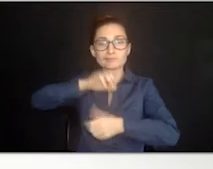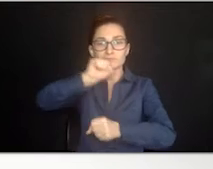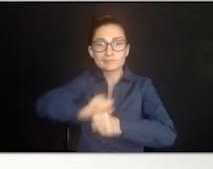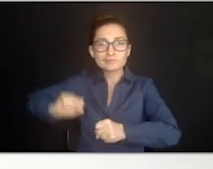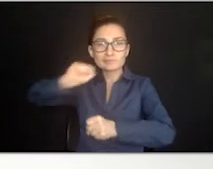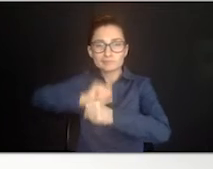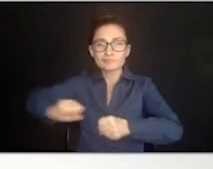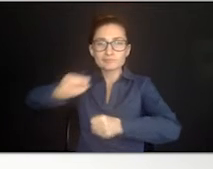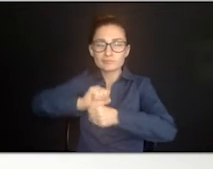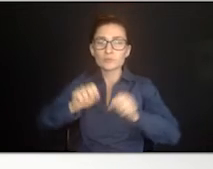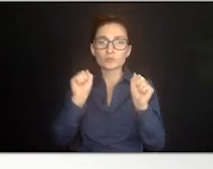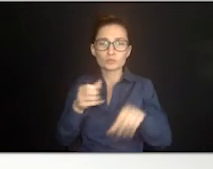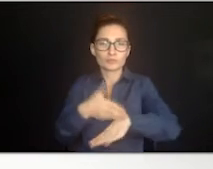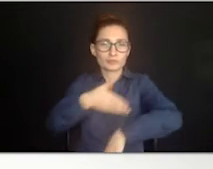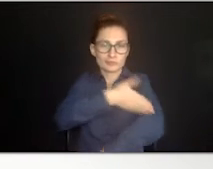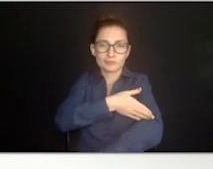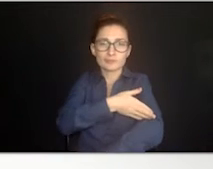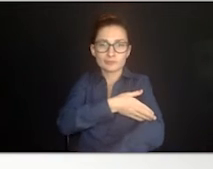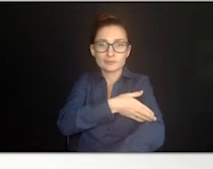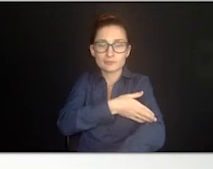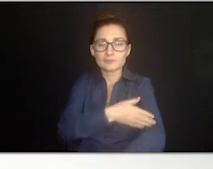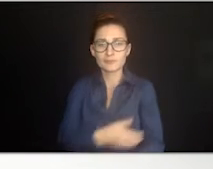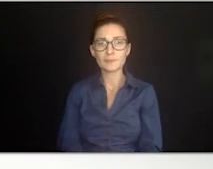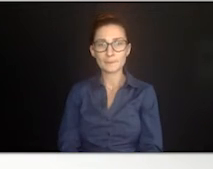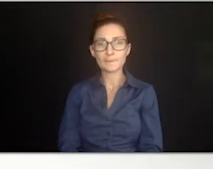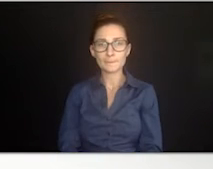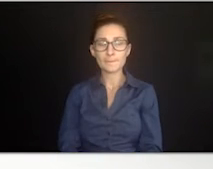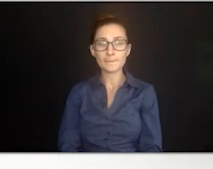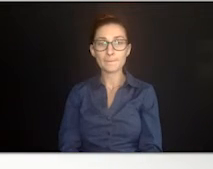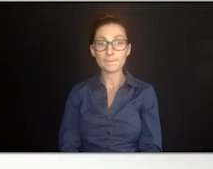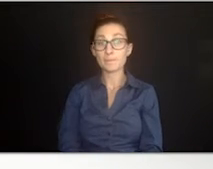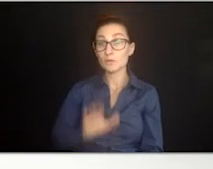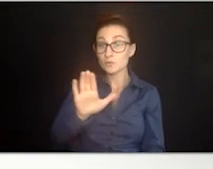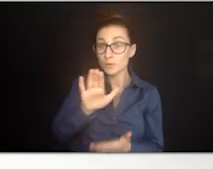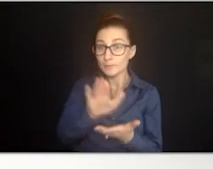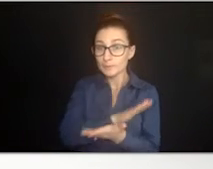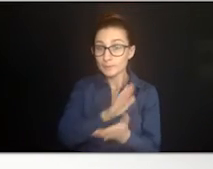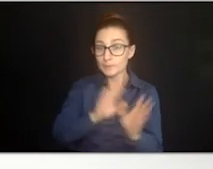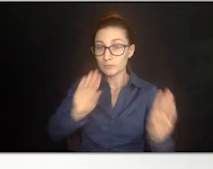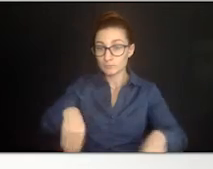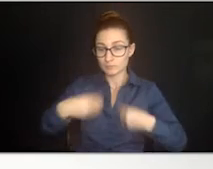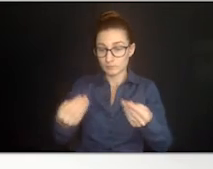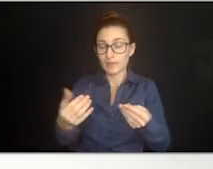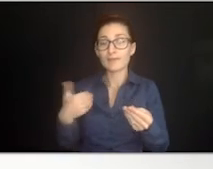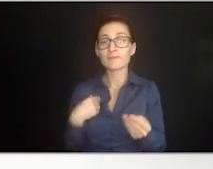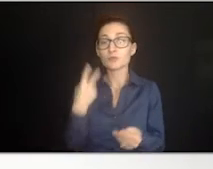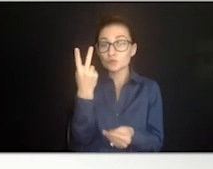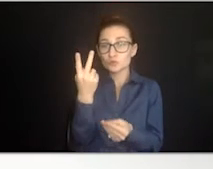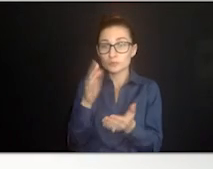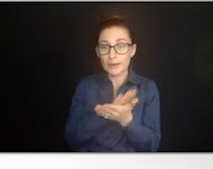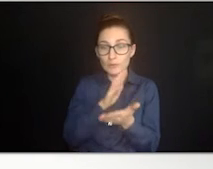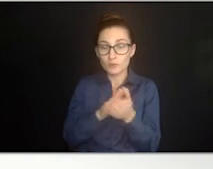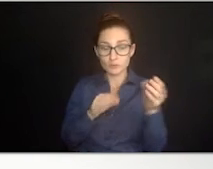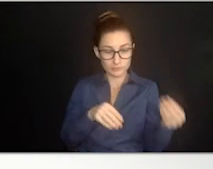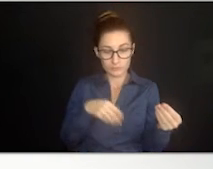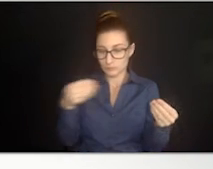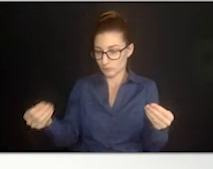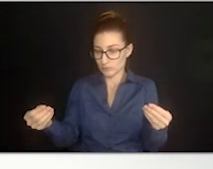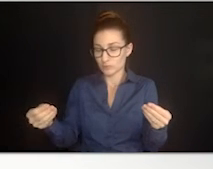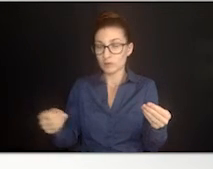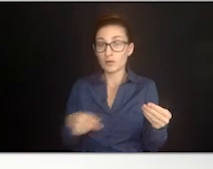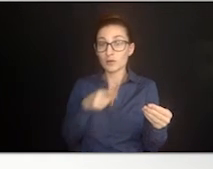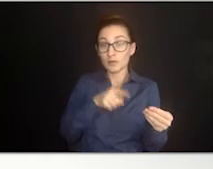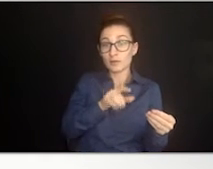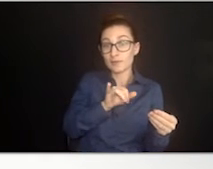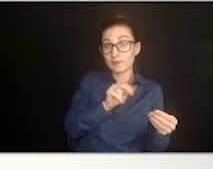school or district is going to work on. So in your handouts as well, there are 2 pieces of paper. One is the indicators.